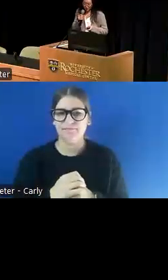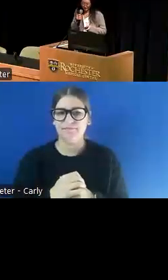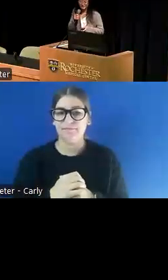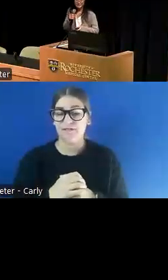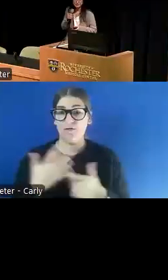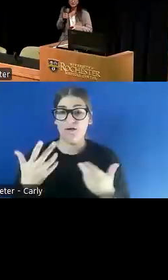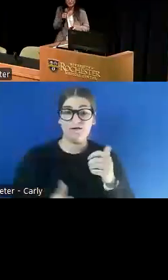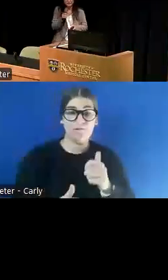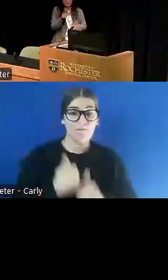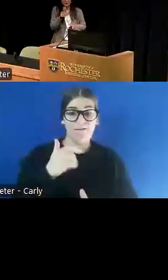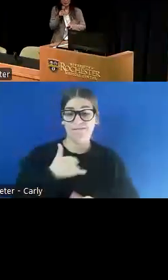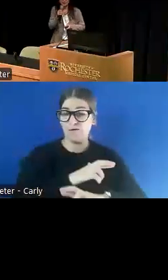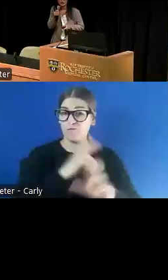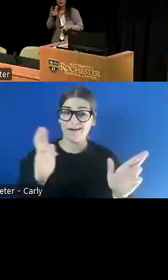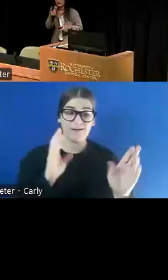prepared for?